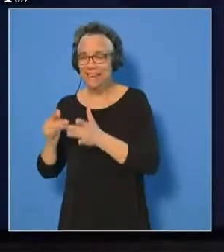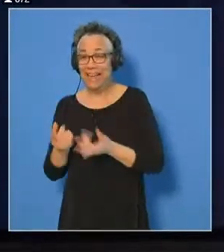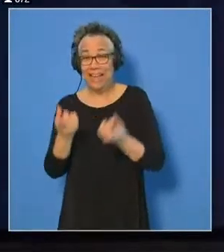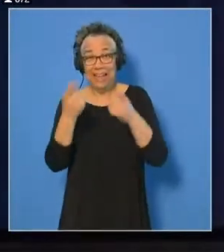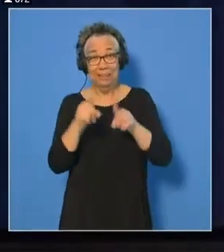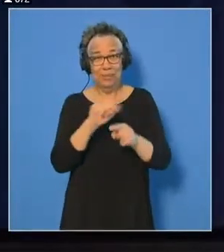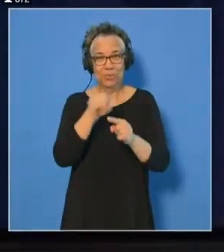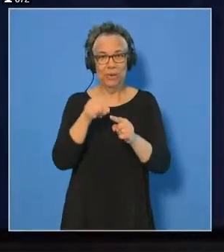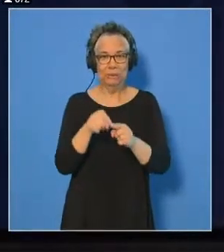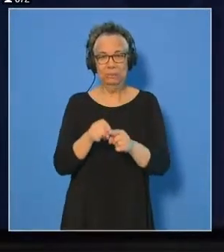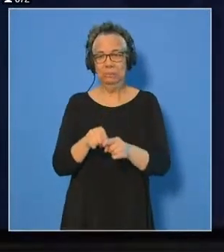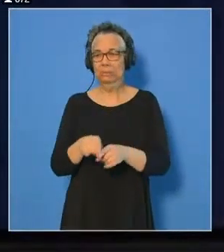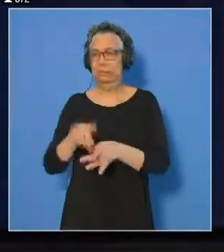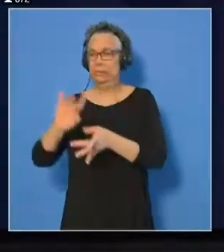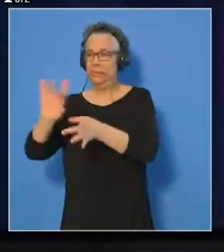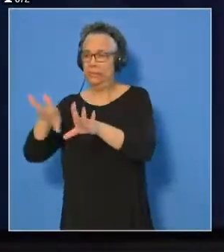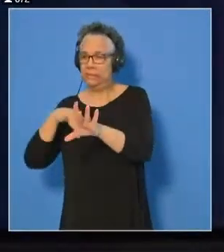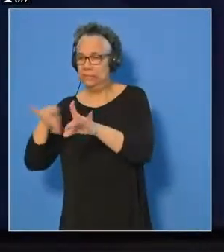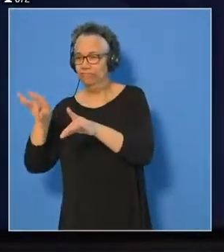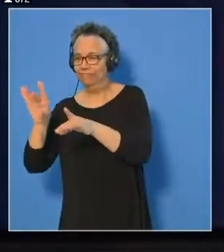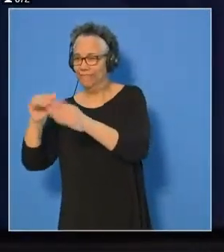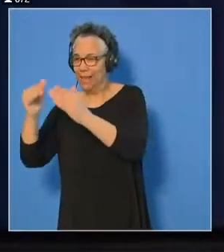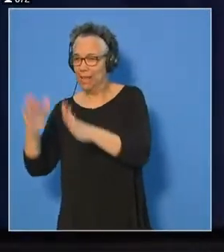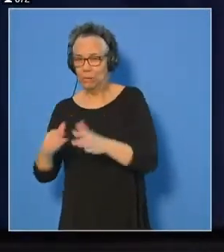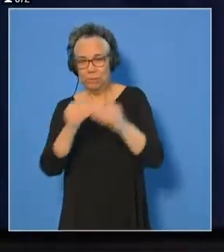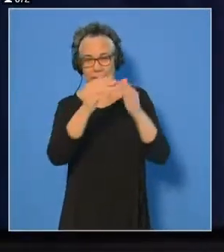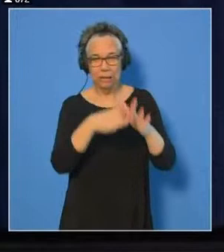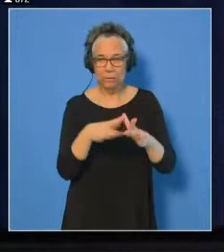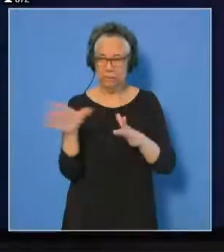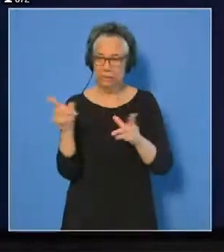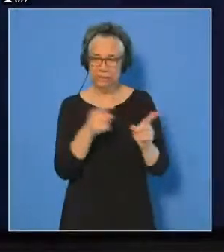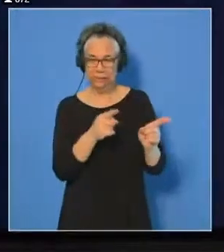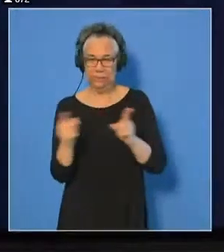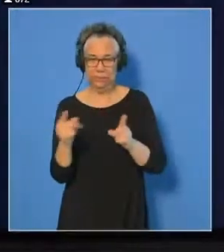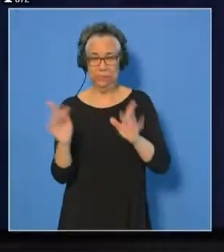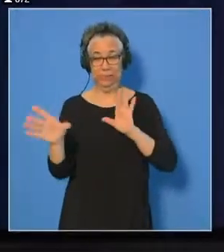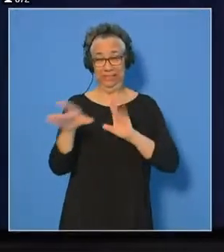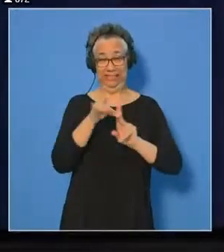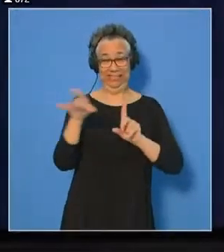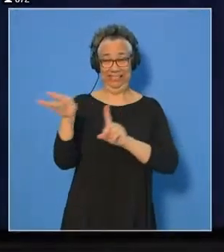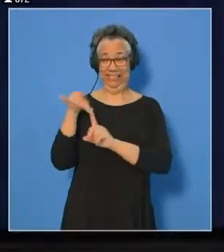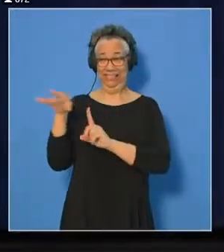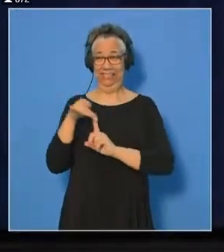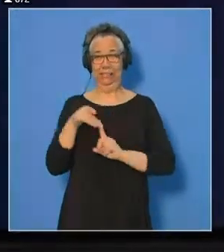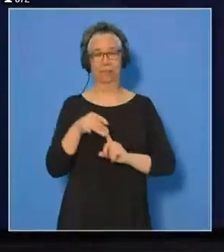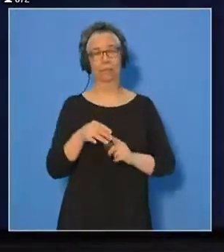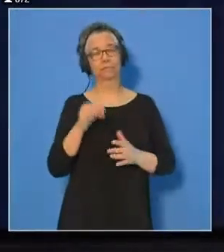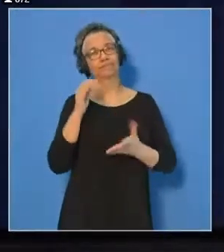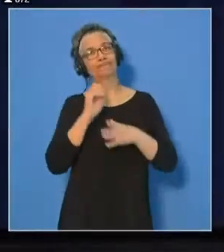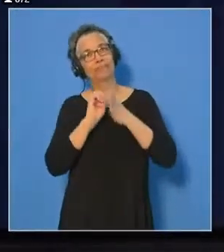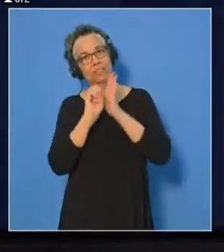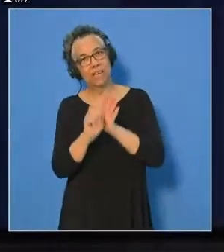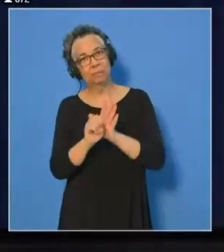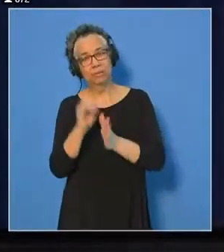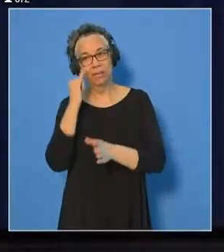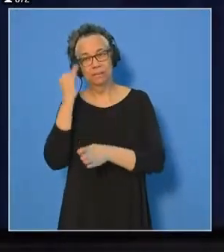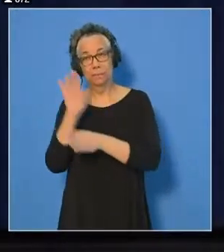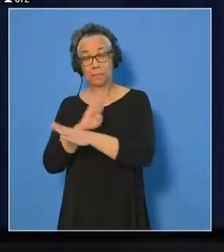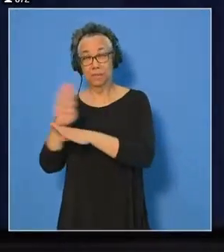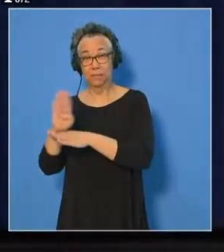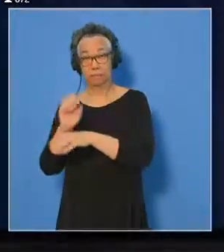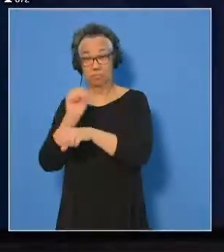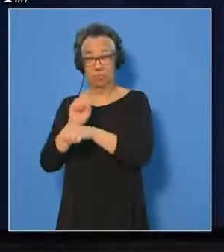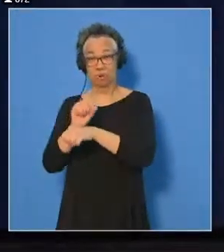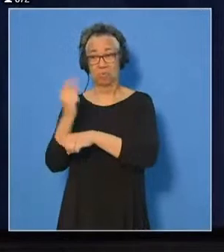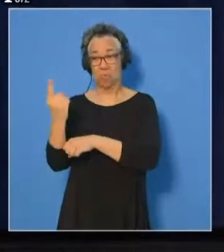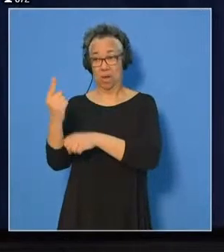various households in a particular location, and then they go back to their own households. If there is, for instance, a business that is operating where there's persons